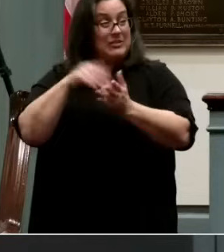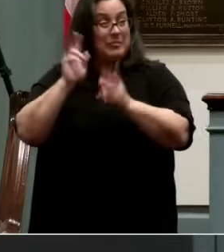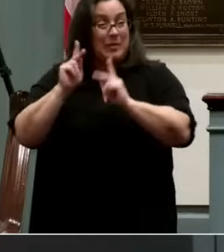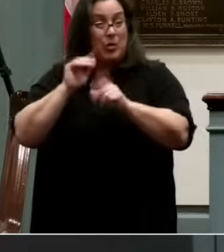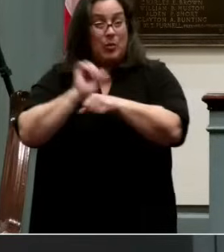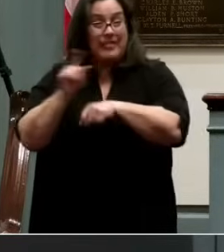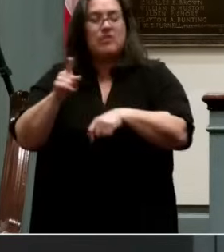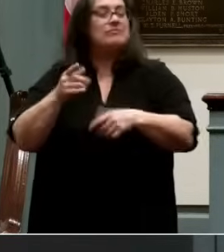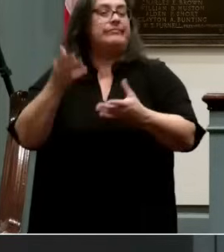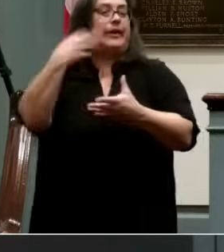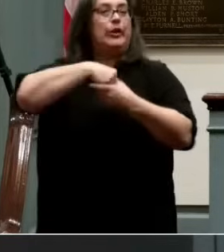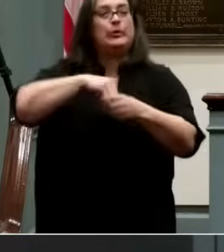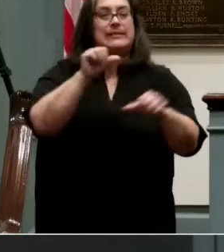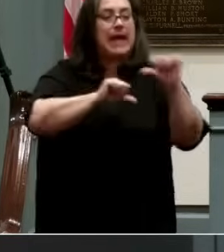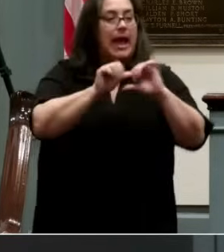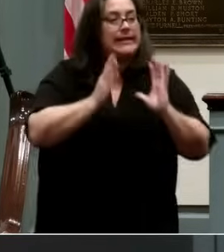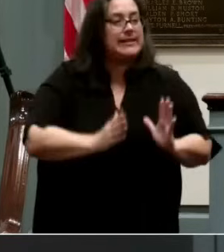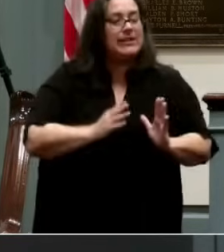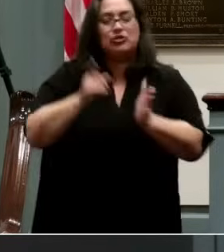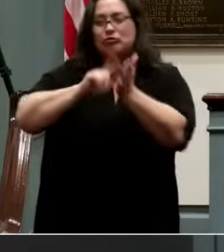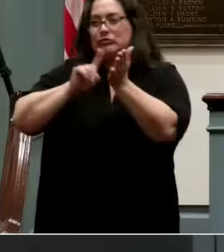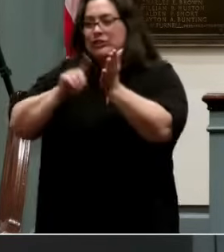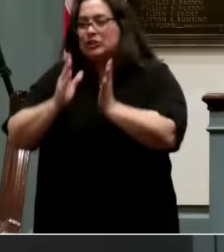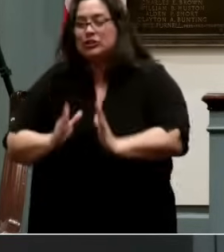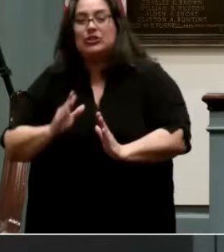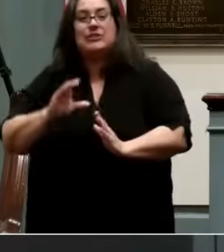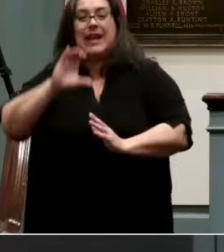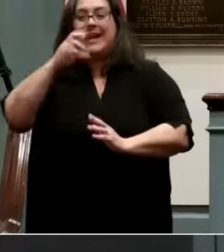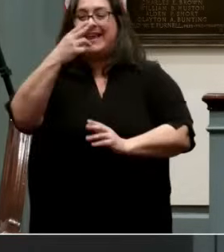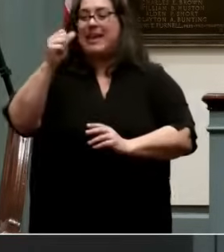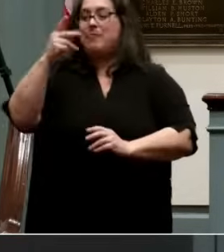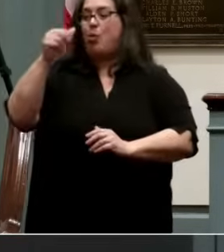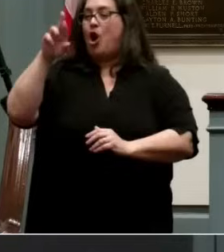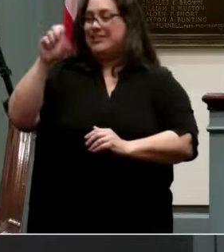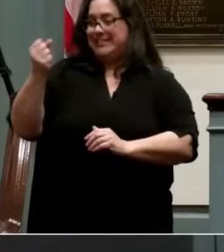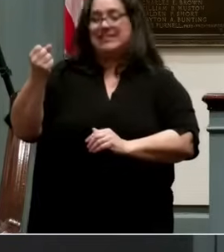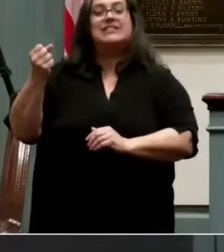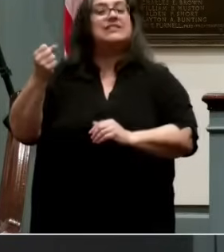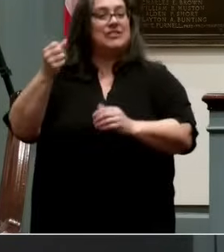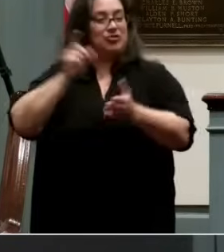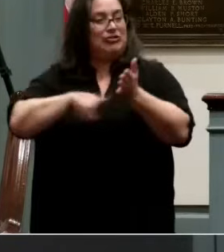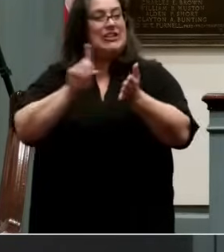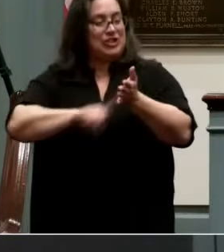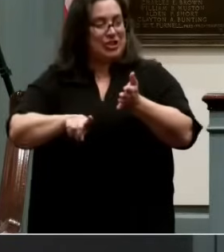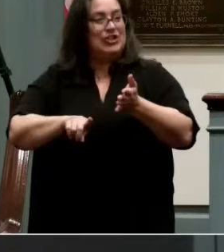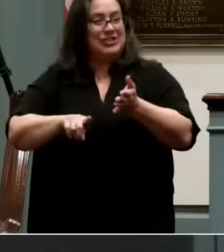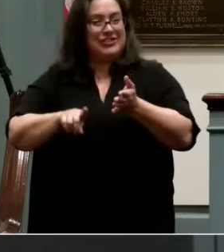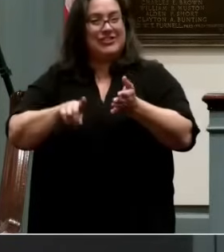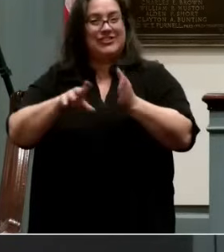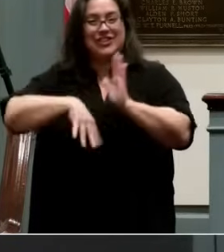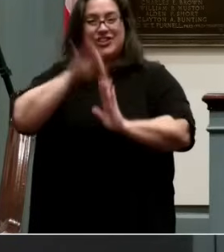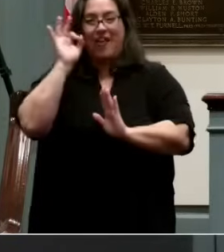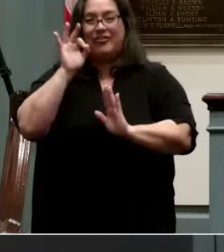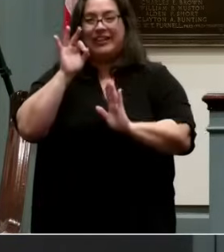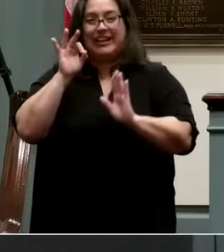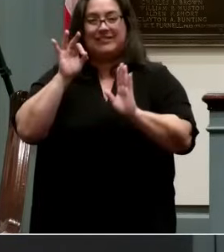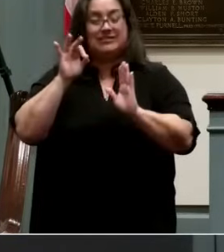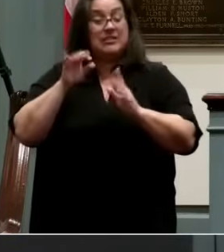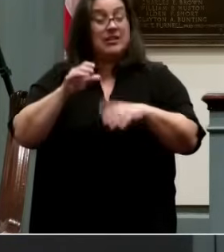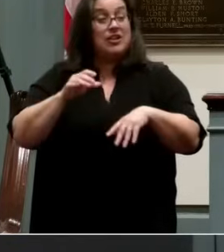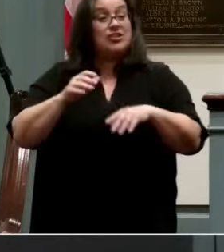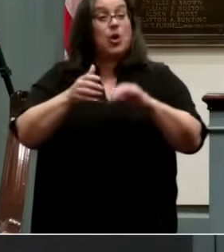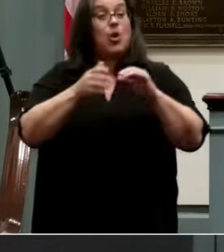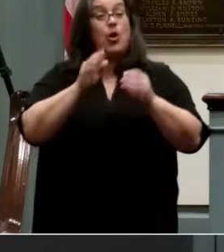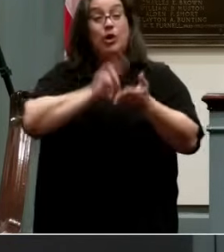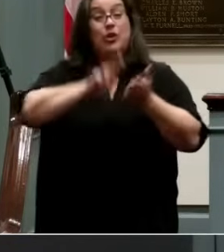300 scientists and researchers at the Chemours Research and Discovery Hub. The university's partnership with Chemours